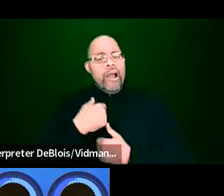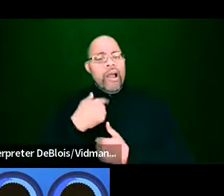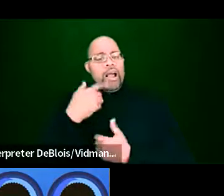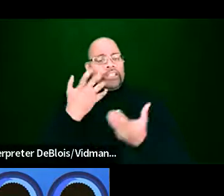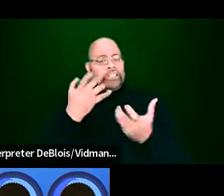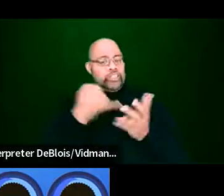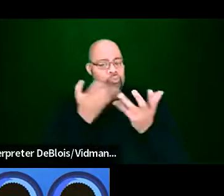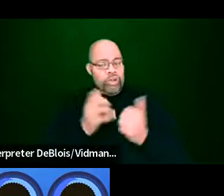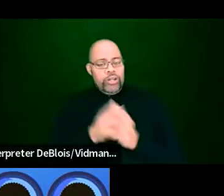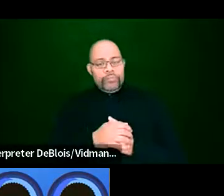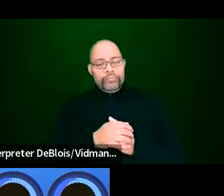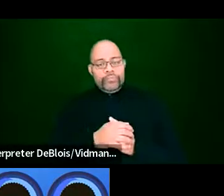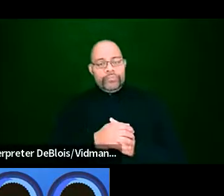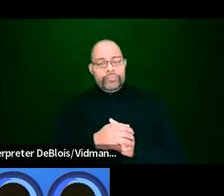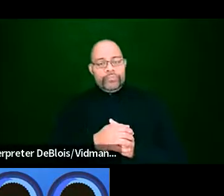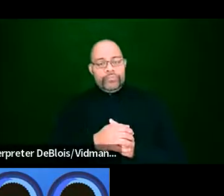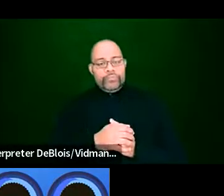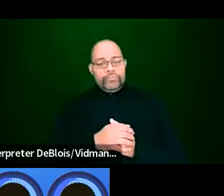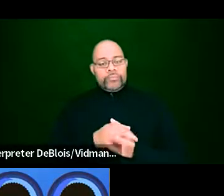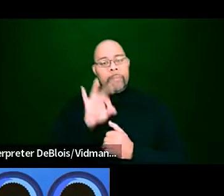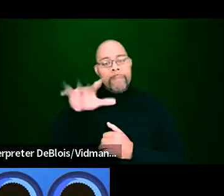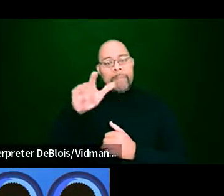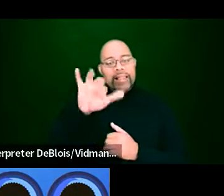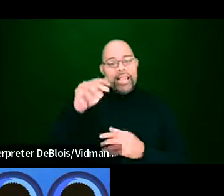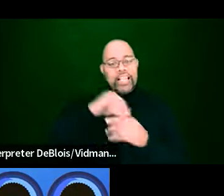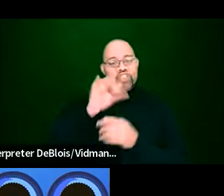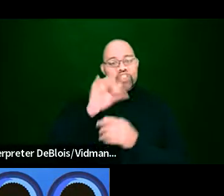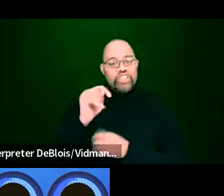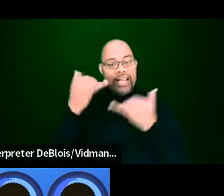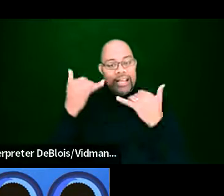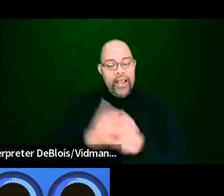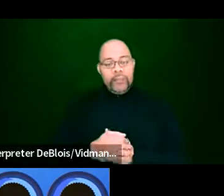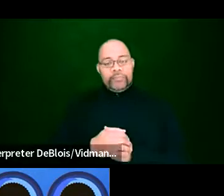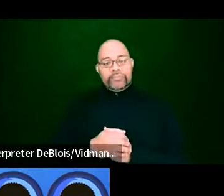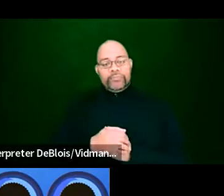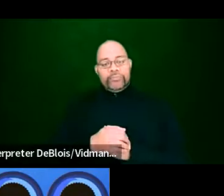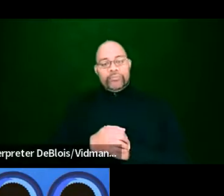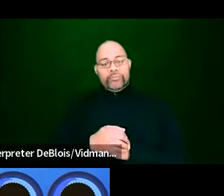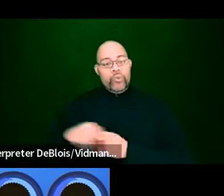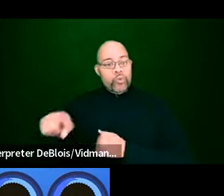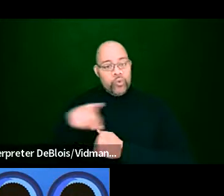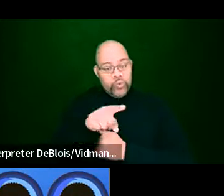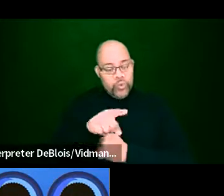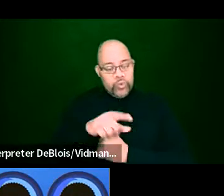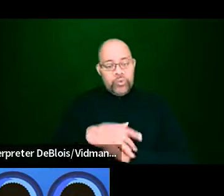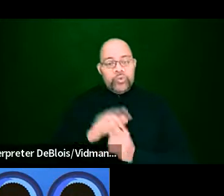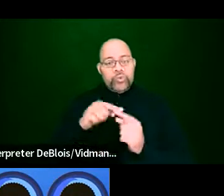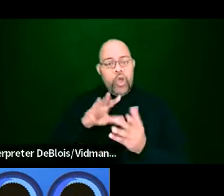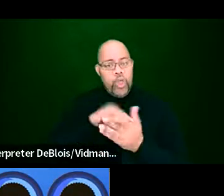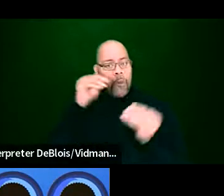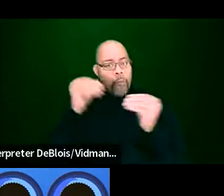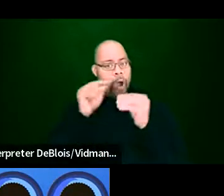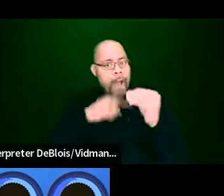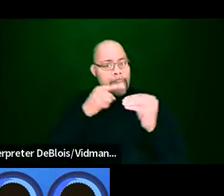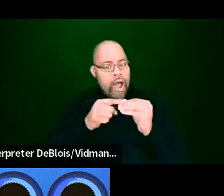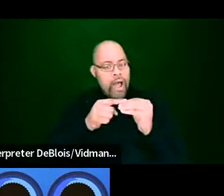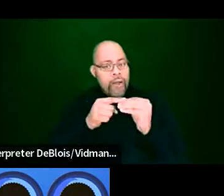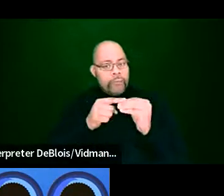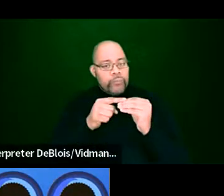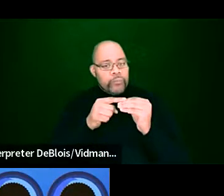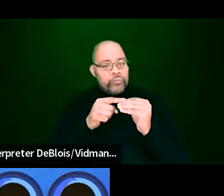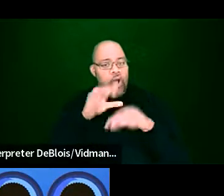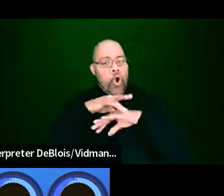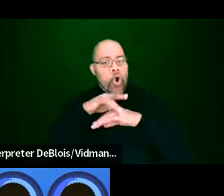to I'm going to pop the link in the chat right now for you all to learn more about the Planet